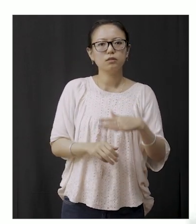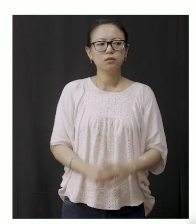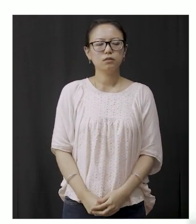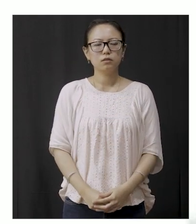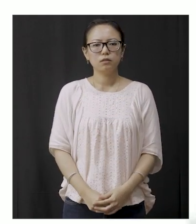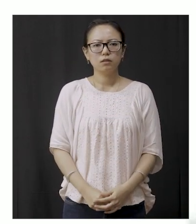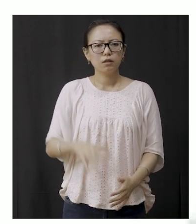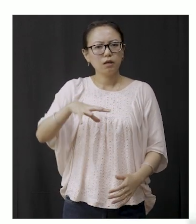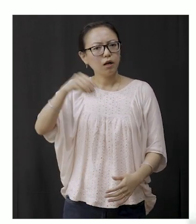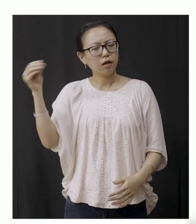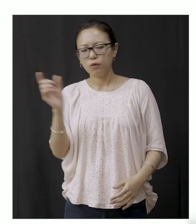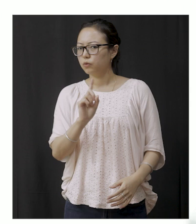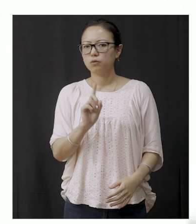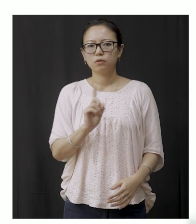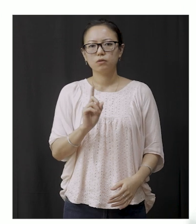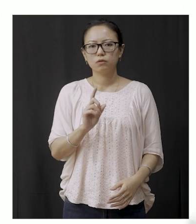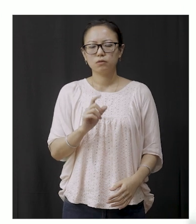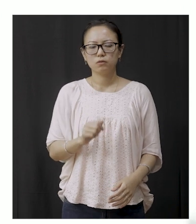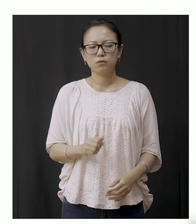not outside the soil.